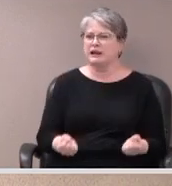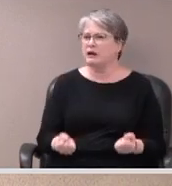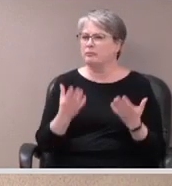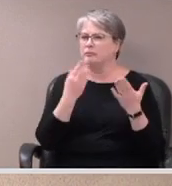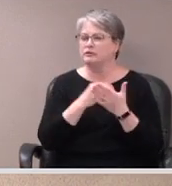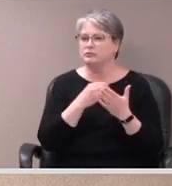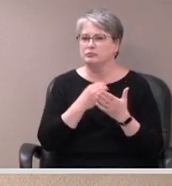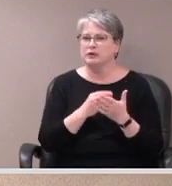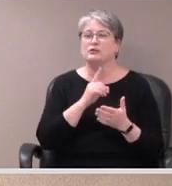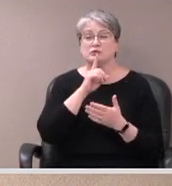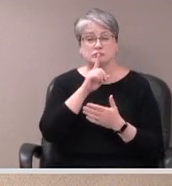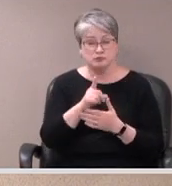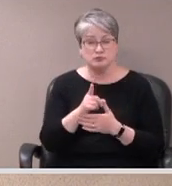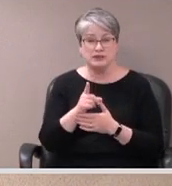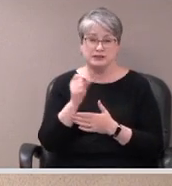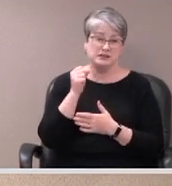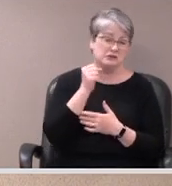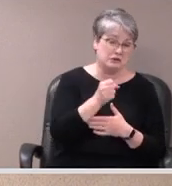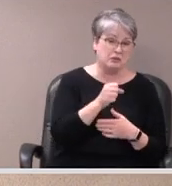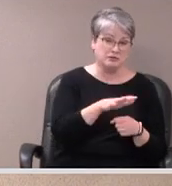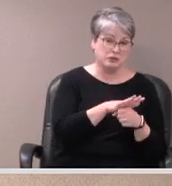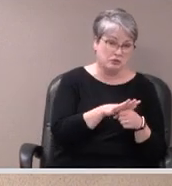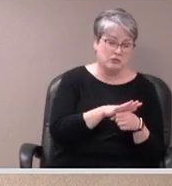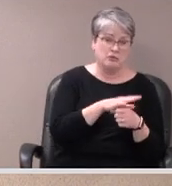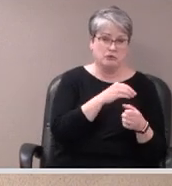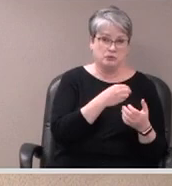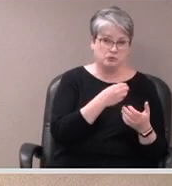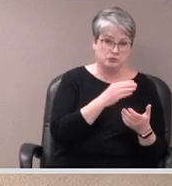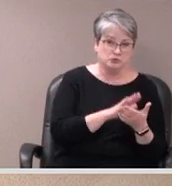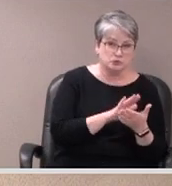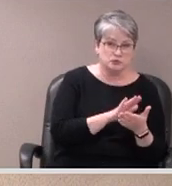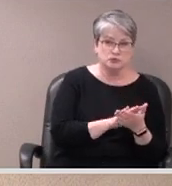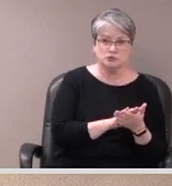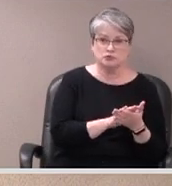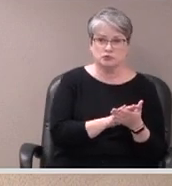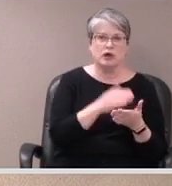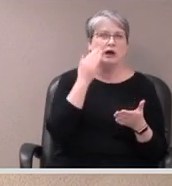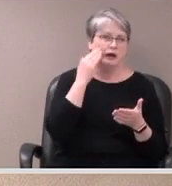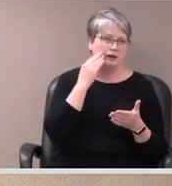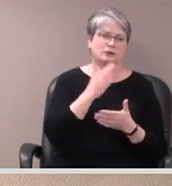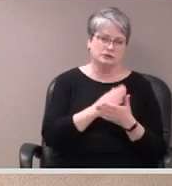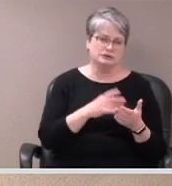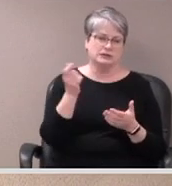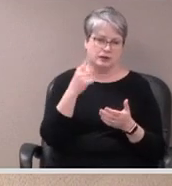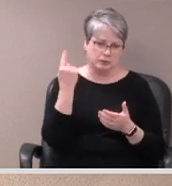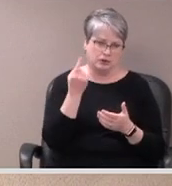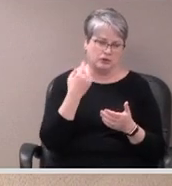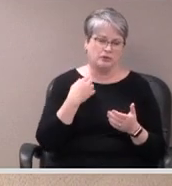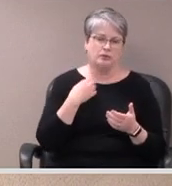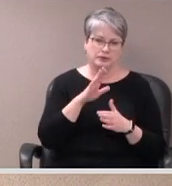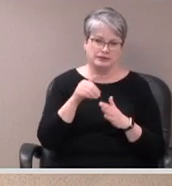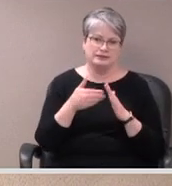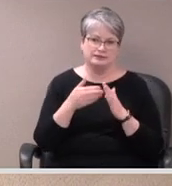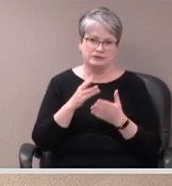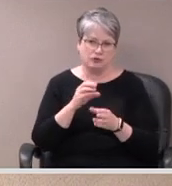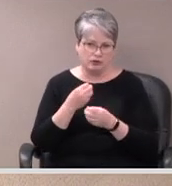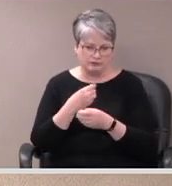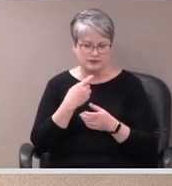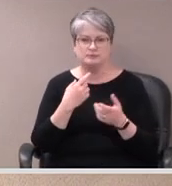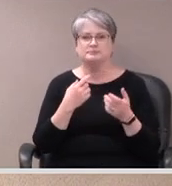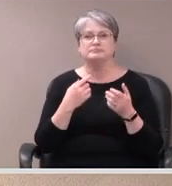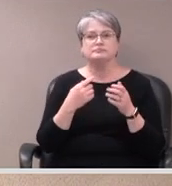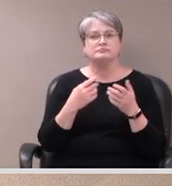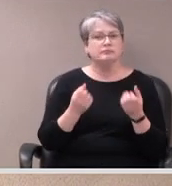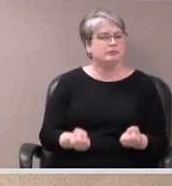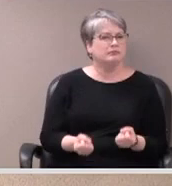is actually going to the local school? I know some is always at central office because you have folks that work at that level, but how